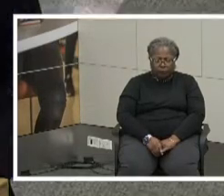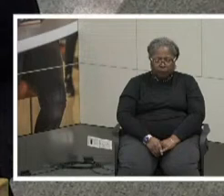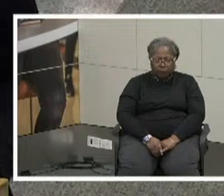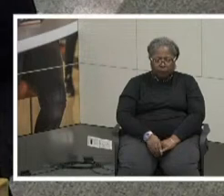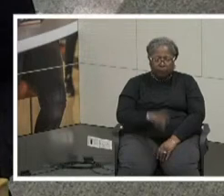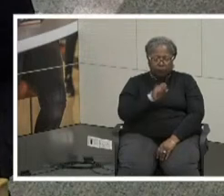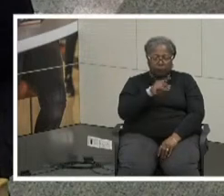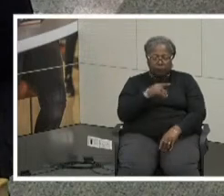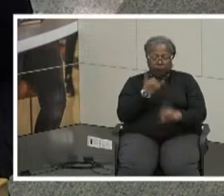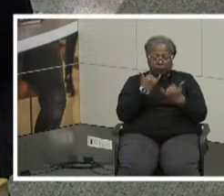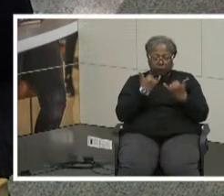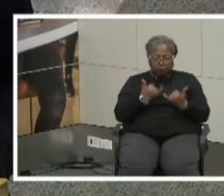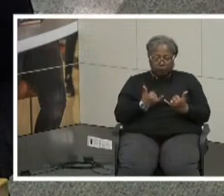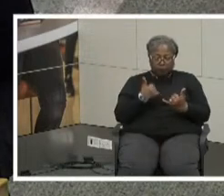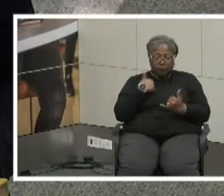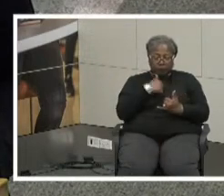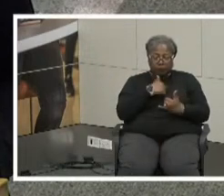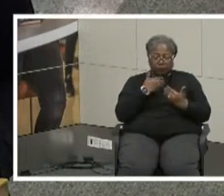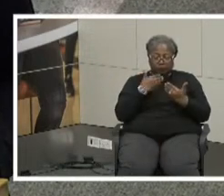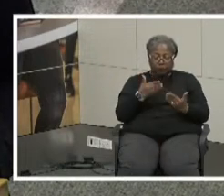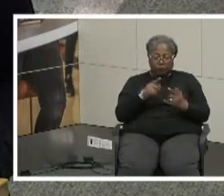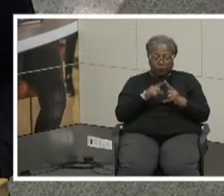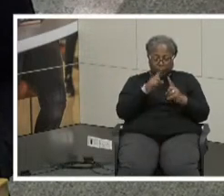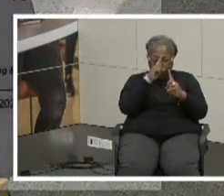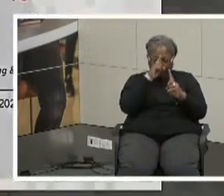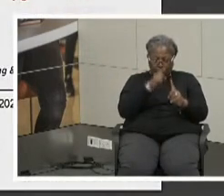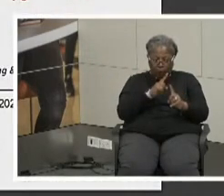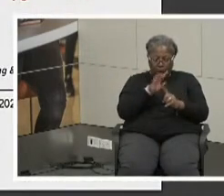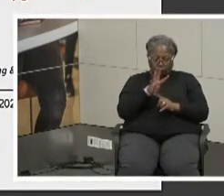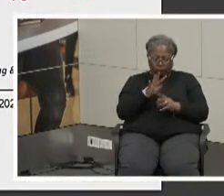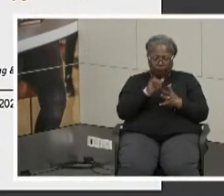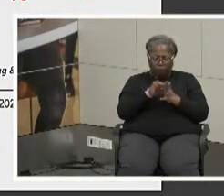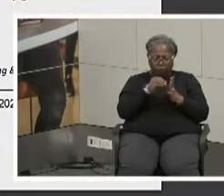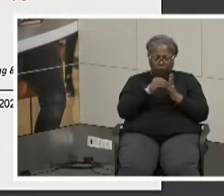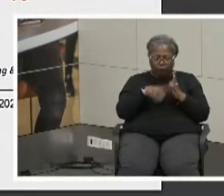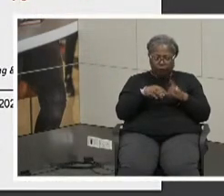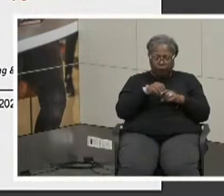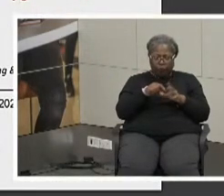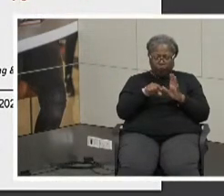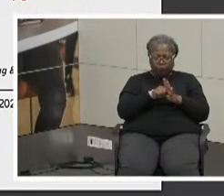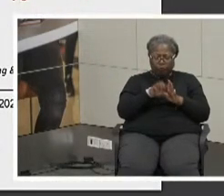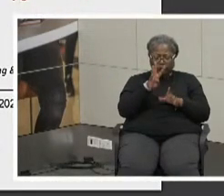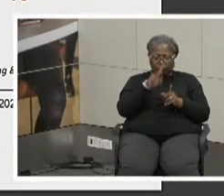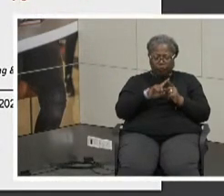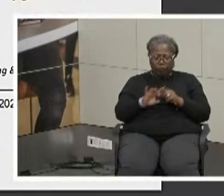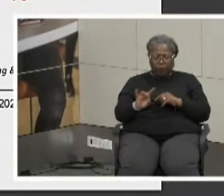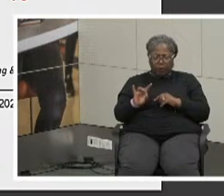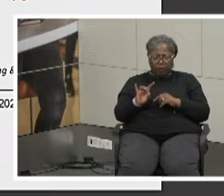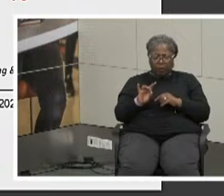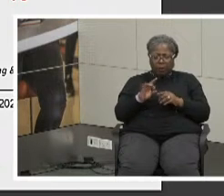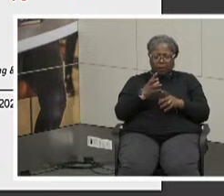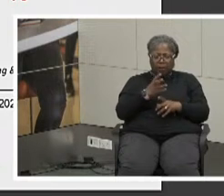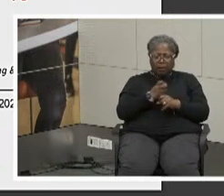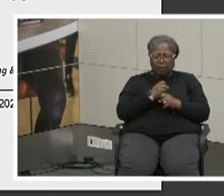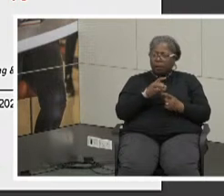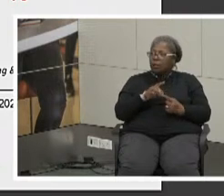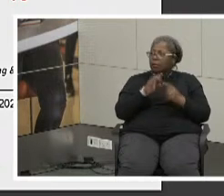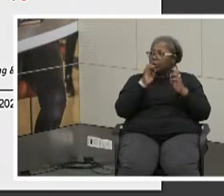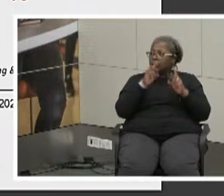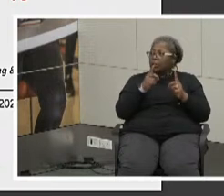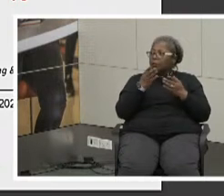so now we're going to move on to goal four which is students in grades 4 through eight who receive special education